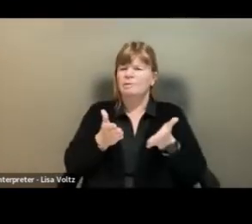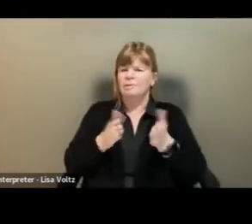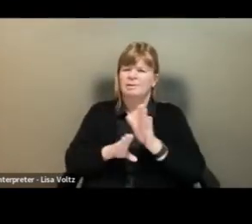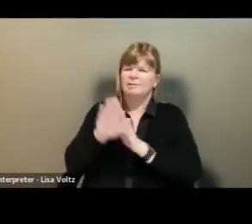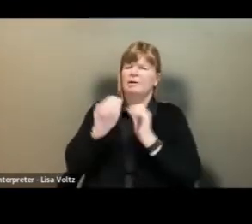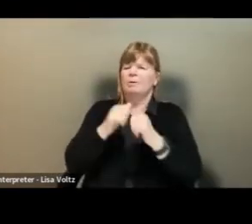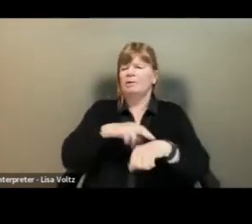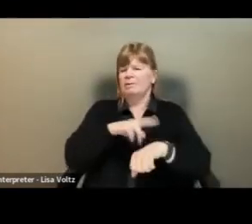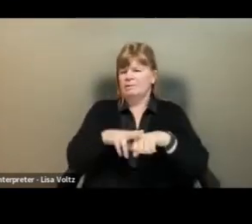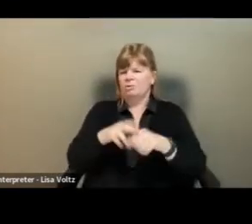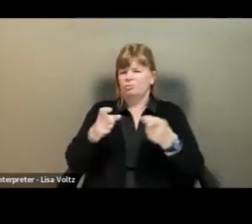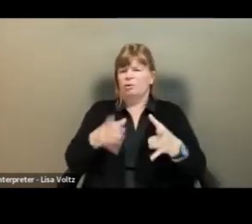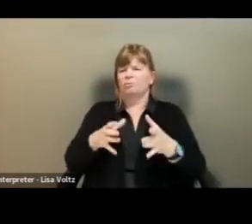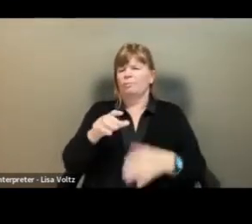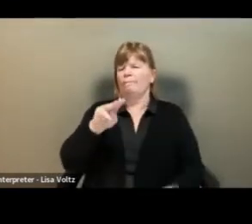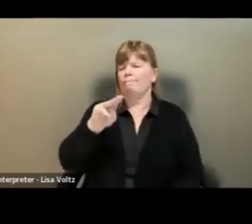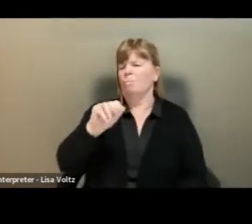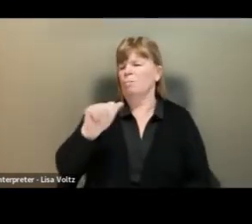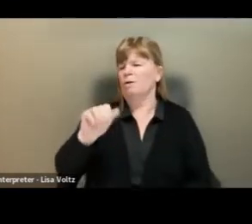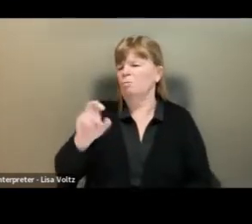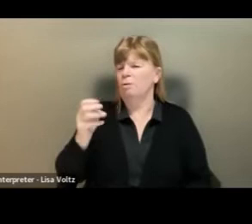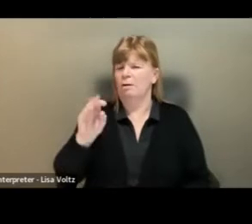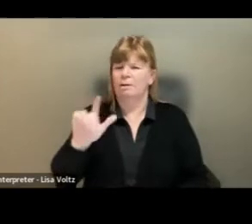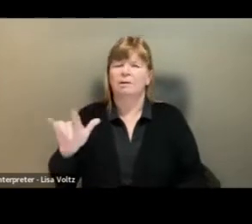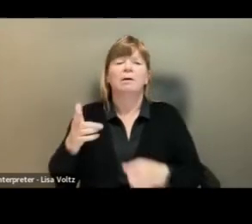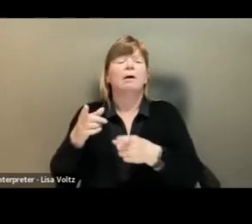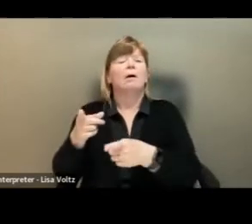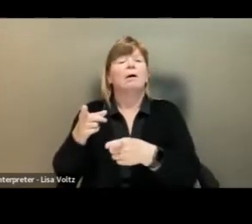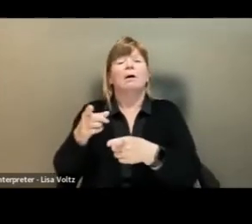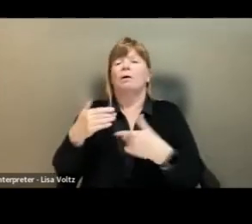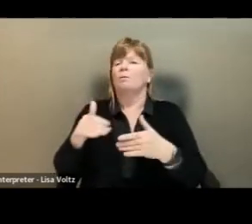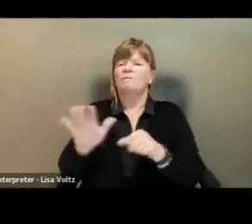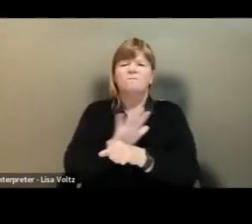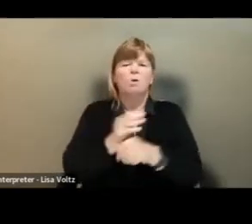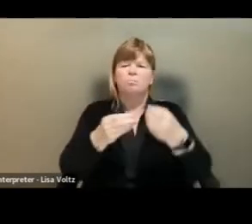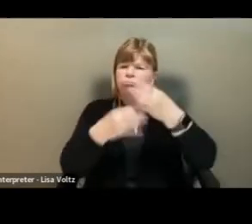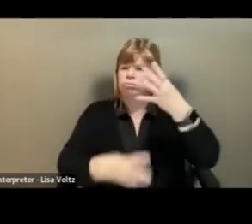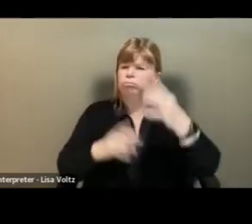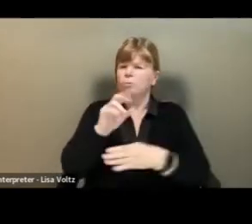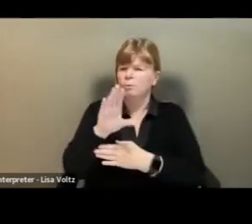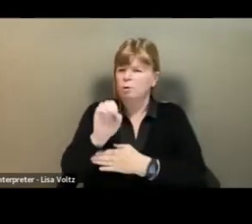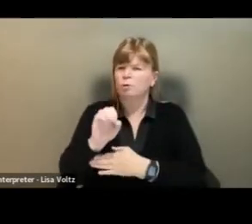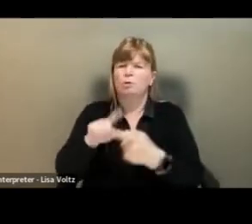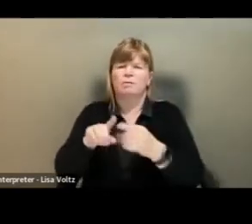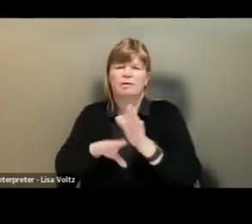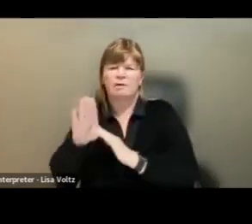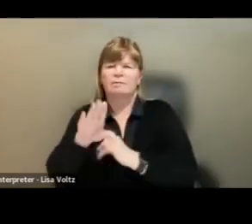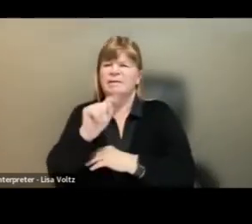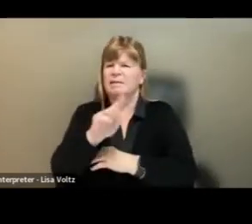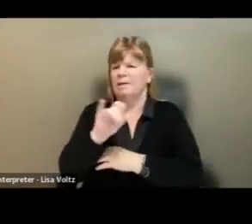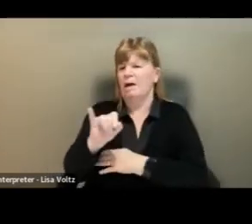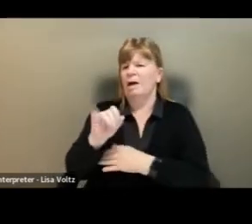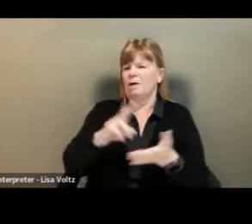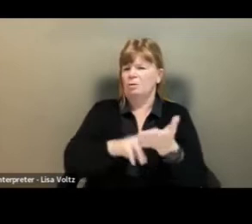of Professional Development, Maria Crowley. This guide is a complete resource for developing and using TBI registries effectively,